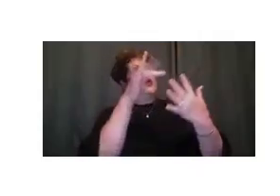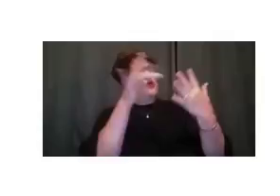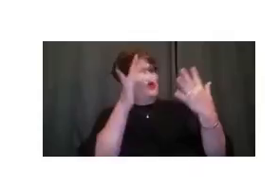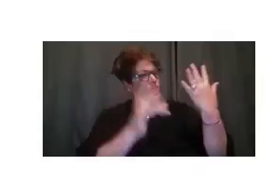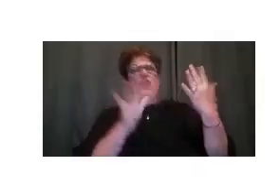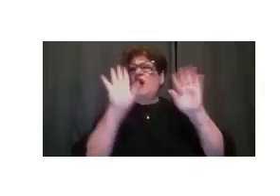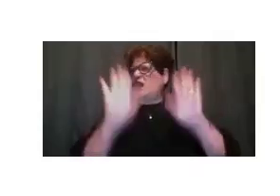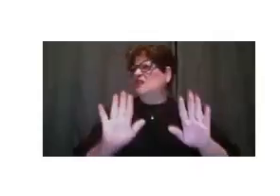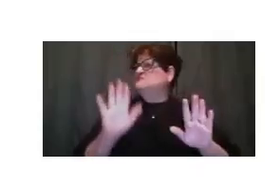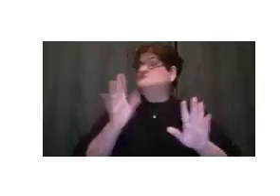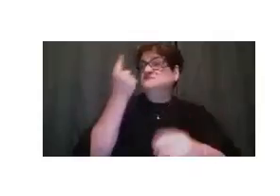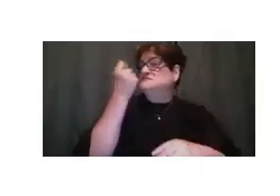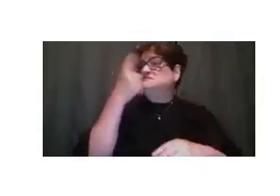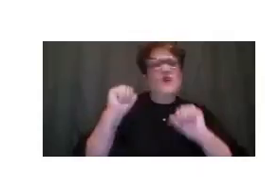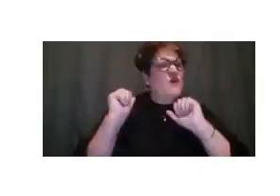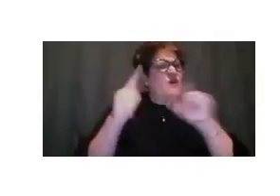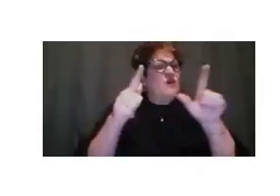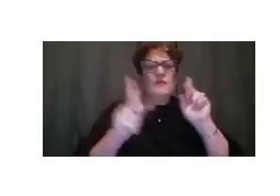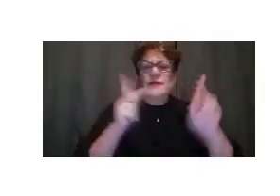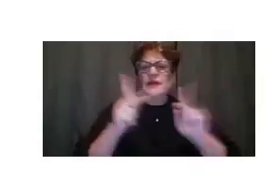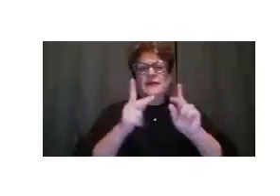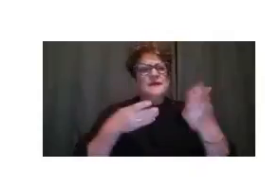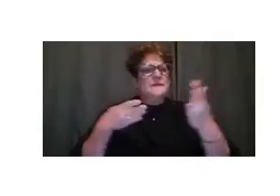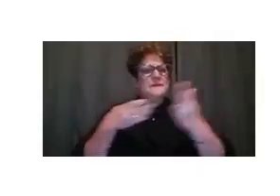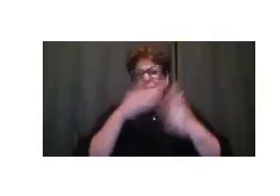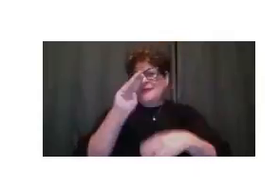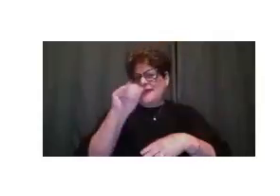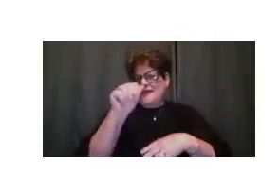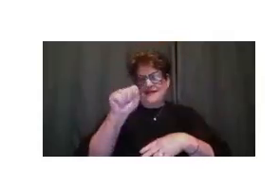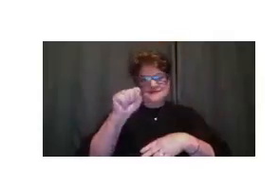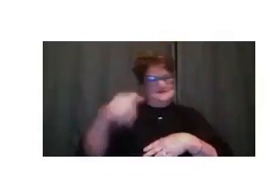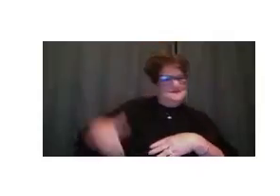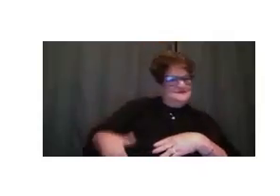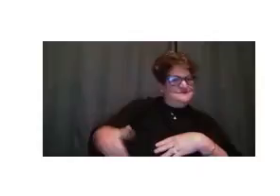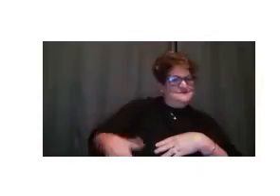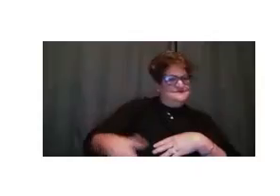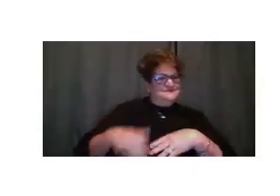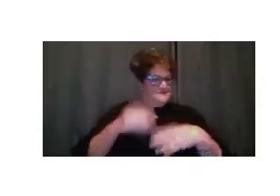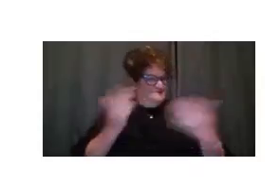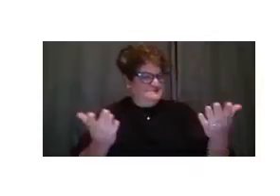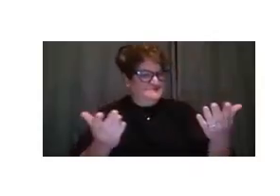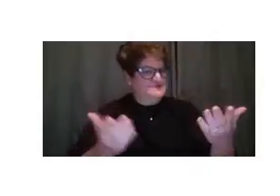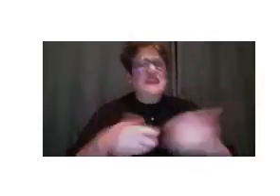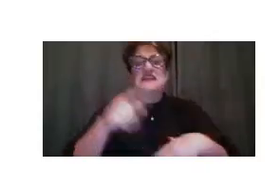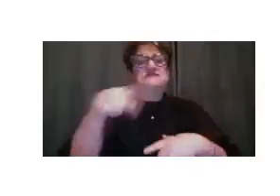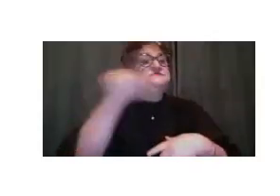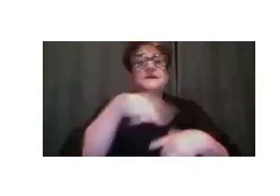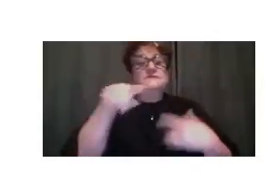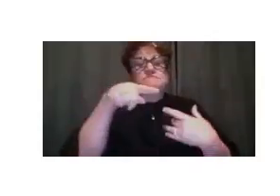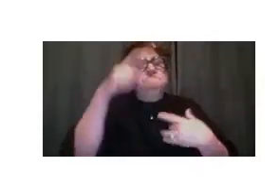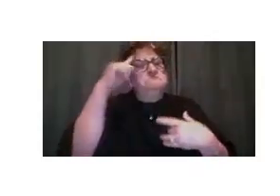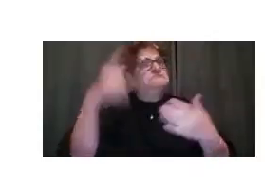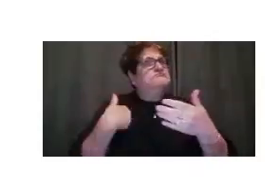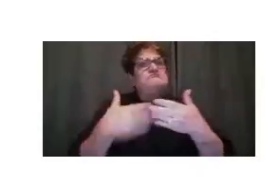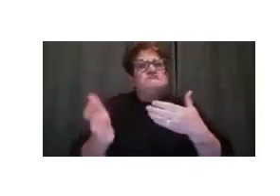have biases. And as we're learning, some of them we're not even conscious of. So like you said, taking that look at ourselves and